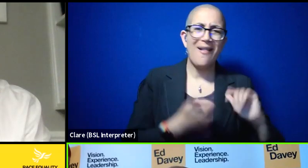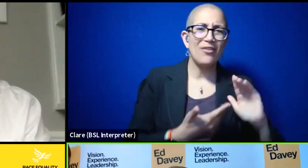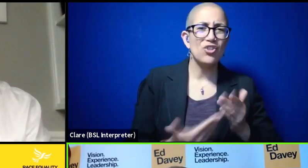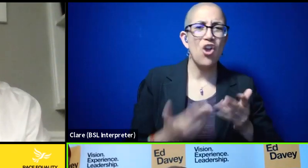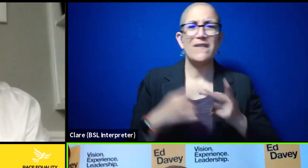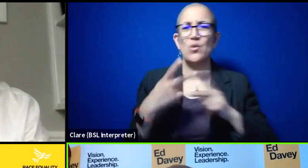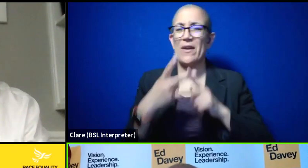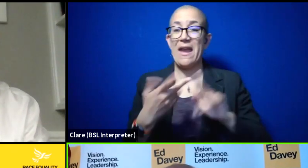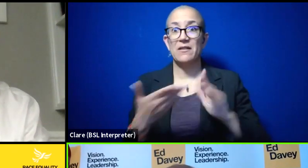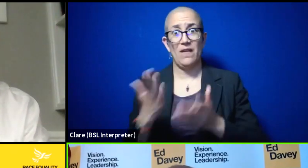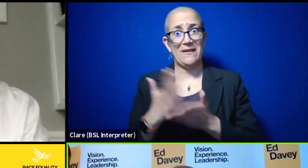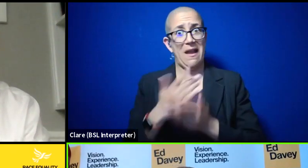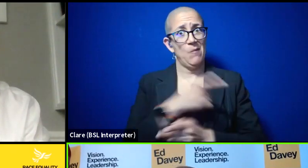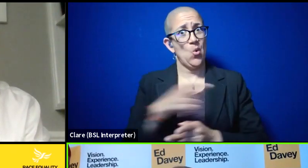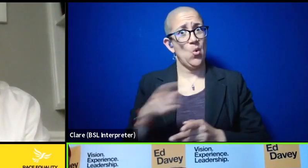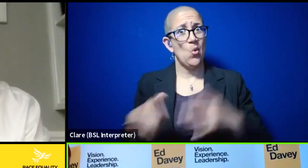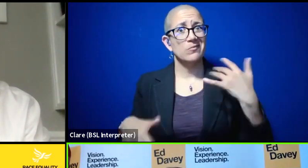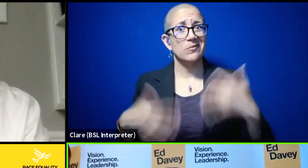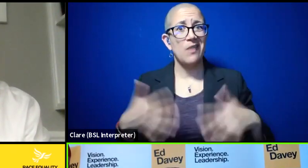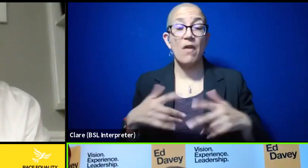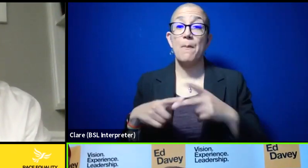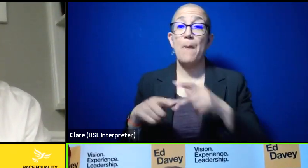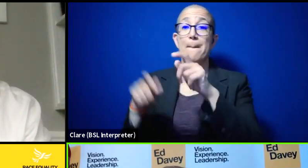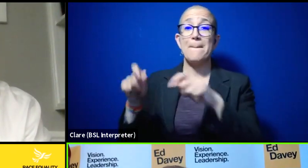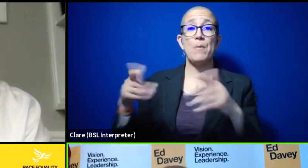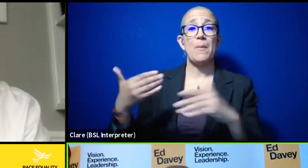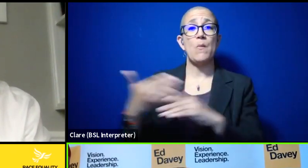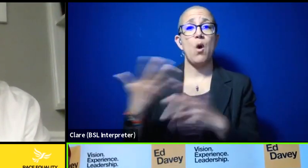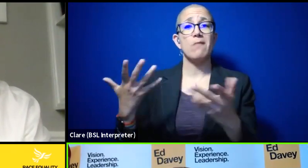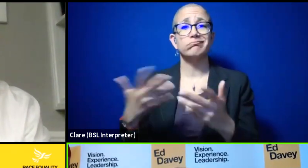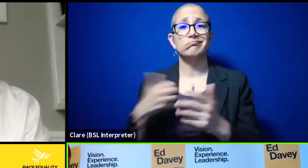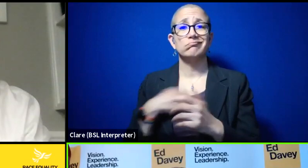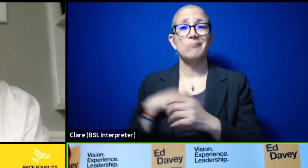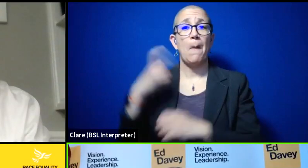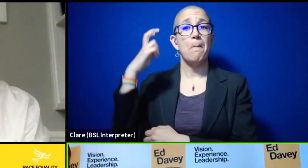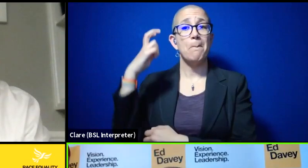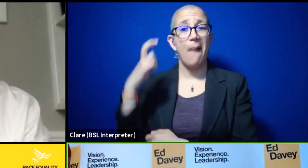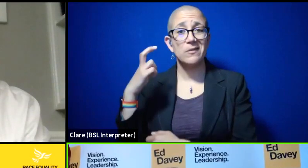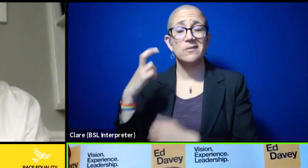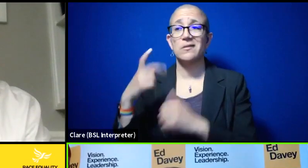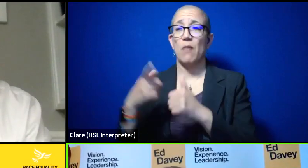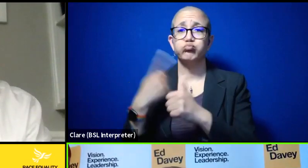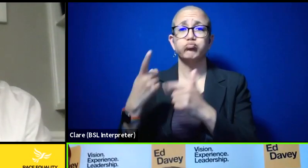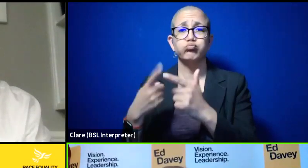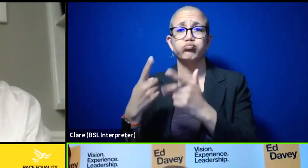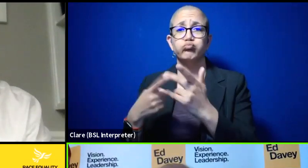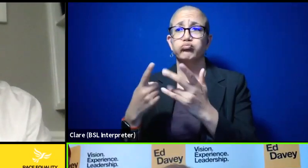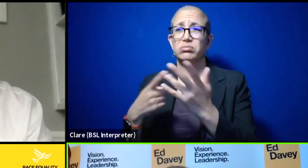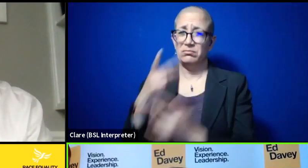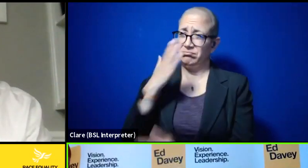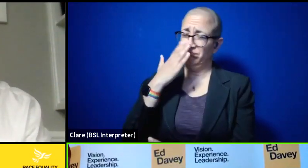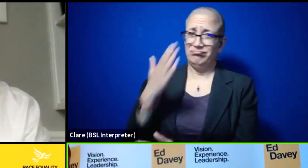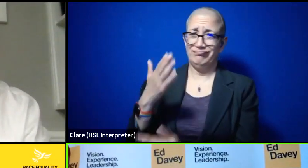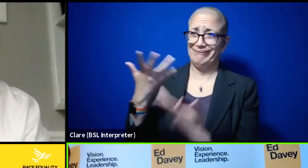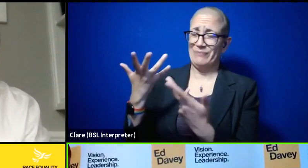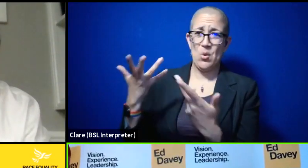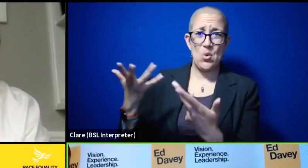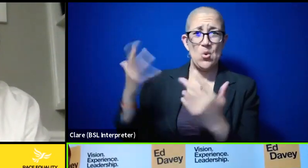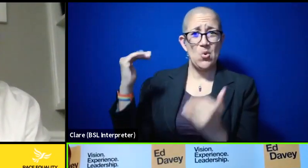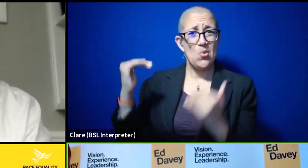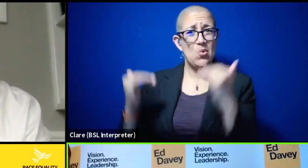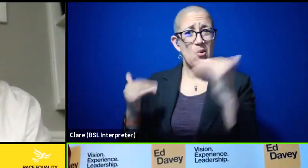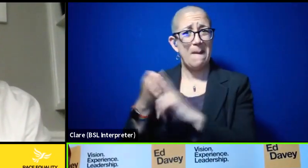they've suffered, but people who've worked on our buses in other areas where it does appear had disproportionate impact. We need to show the impact